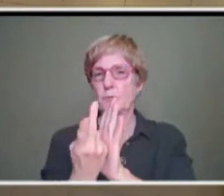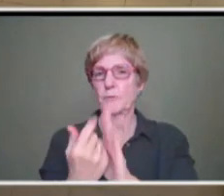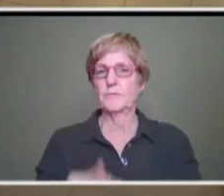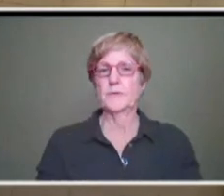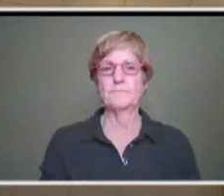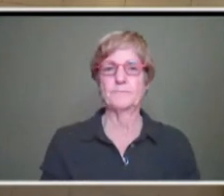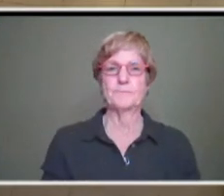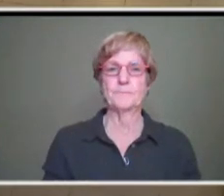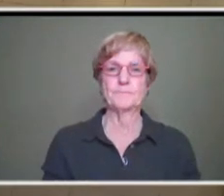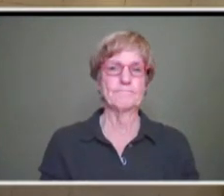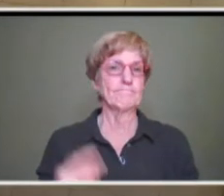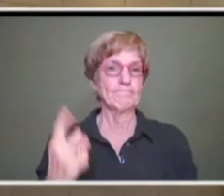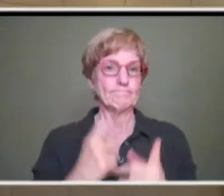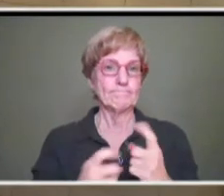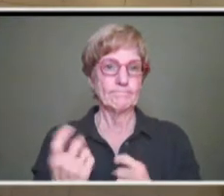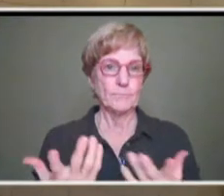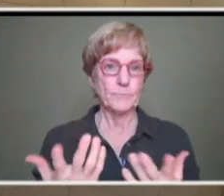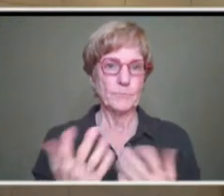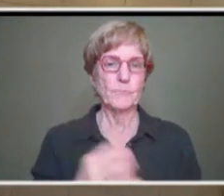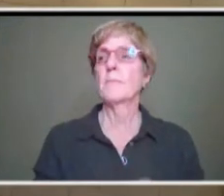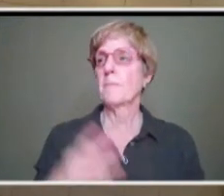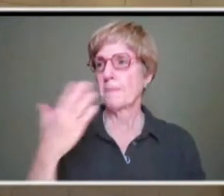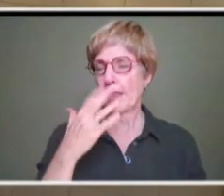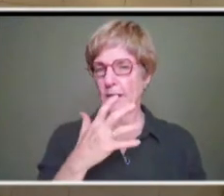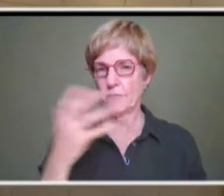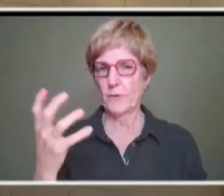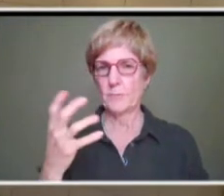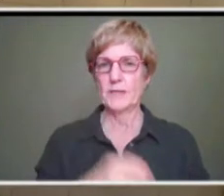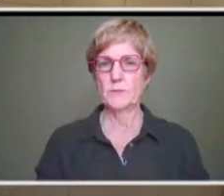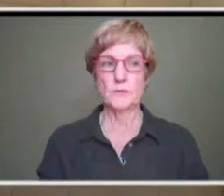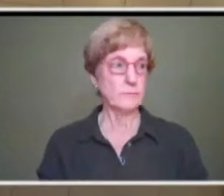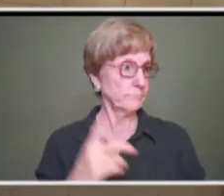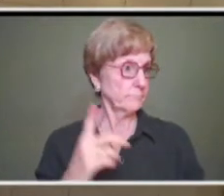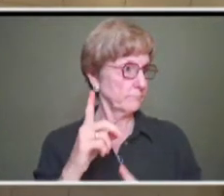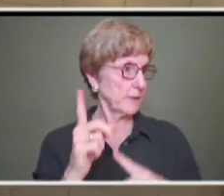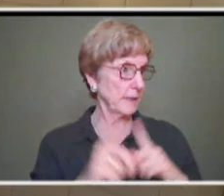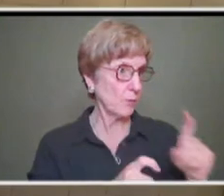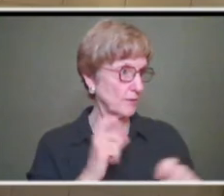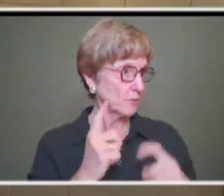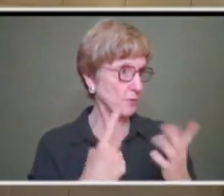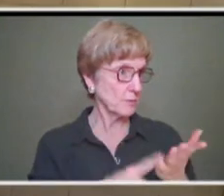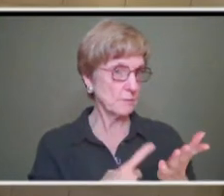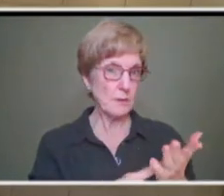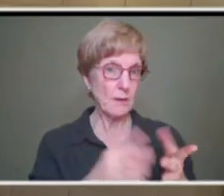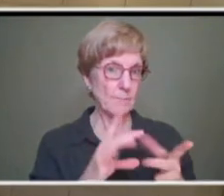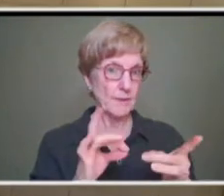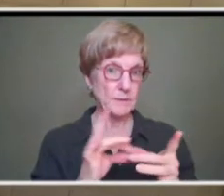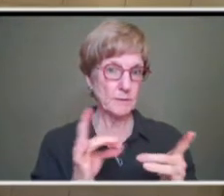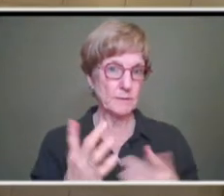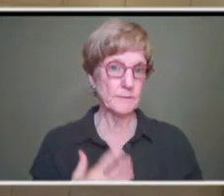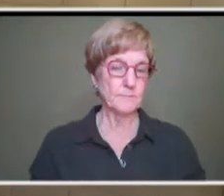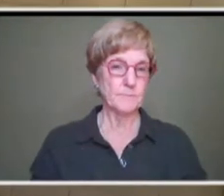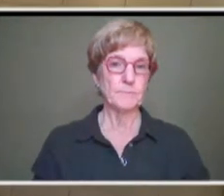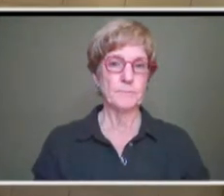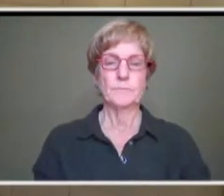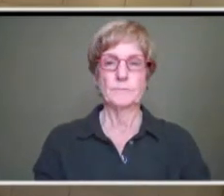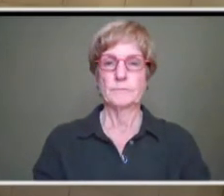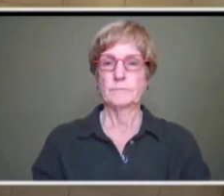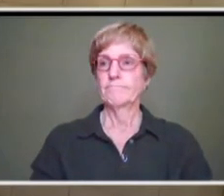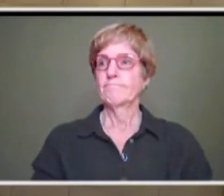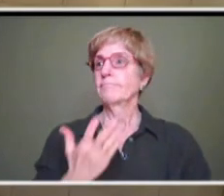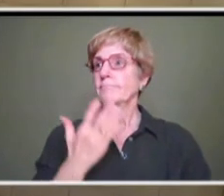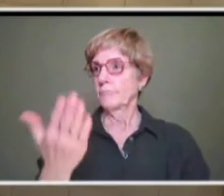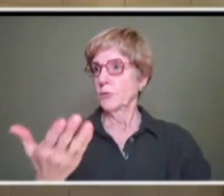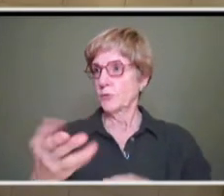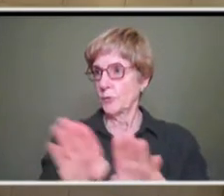questions thank you very much does council have any questions or comments motion to close second